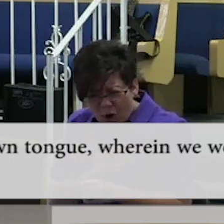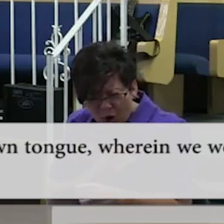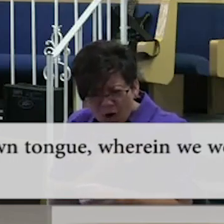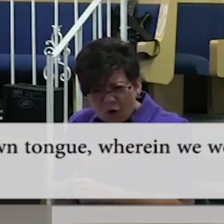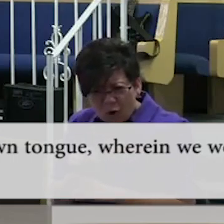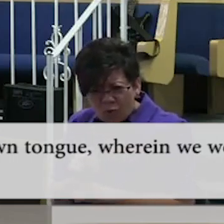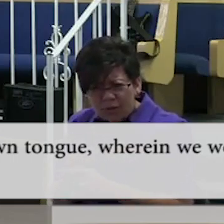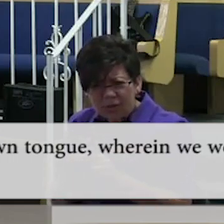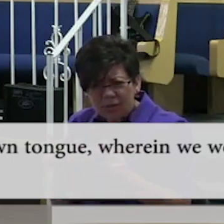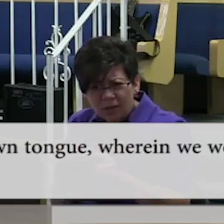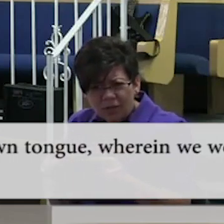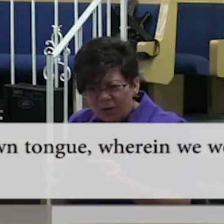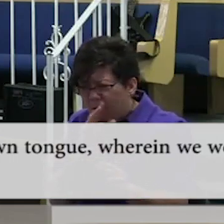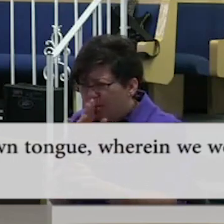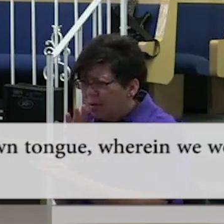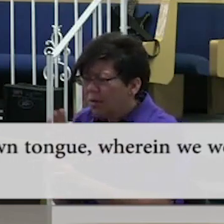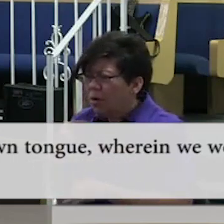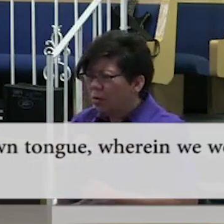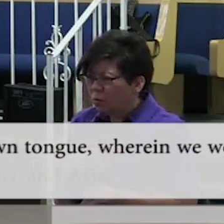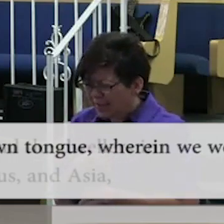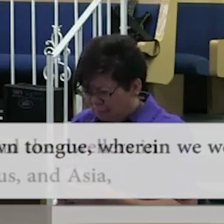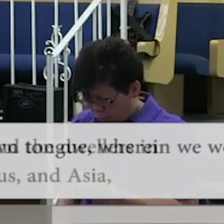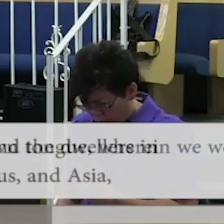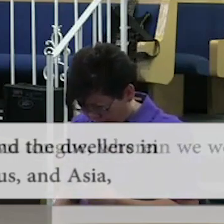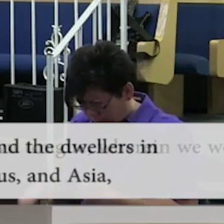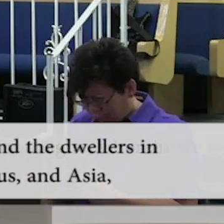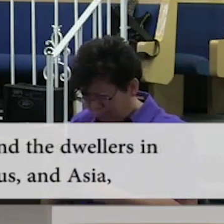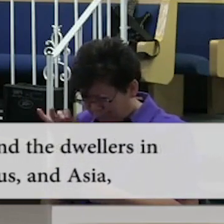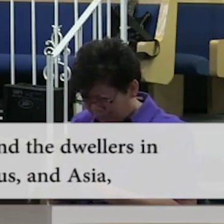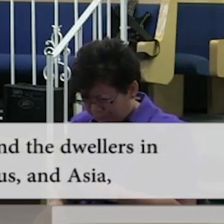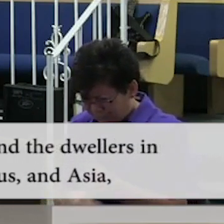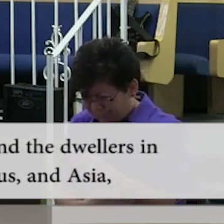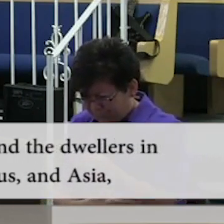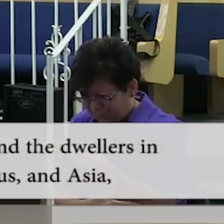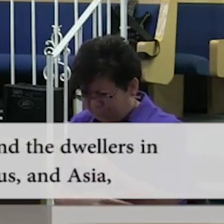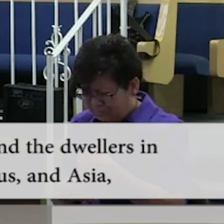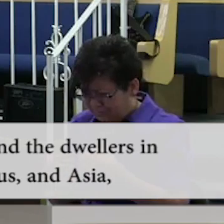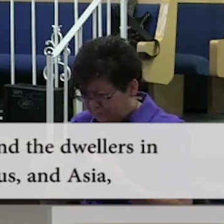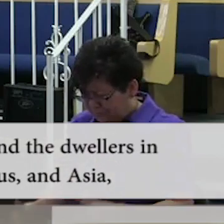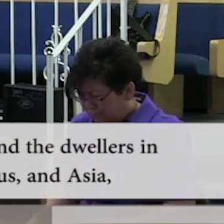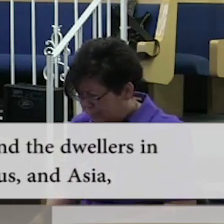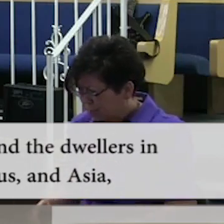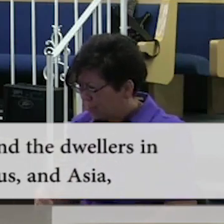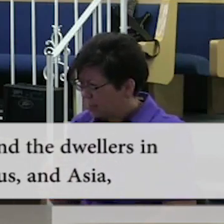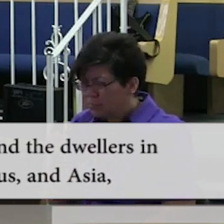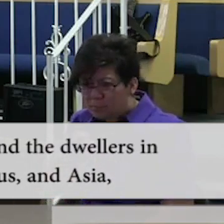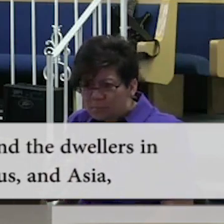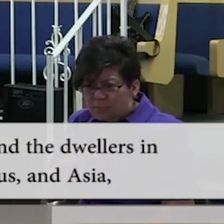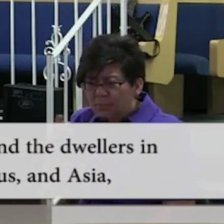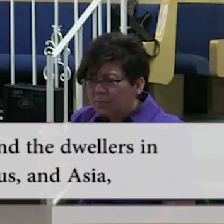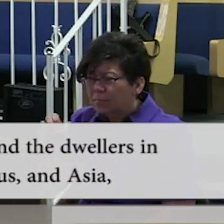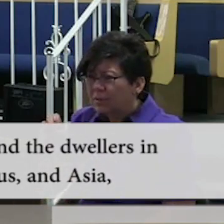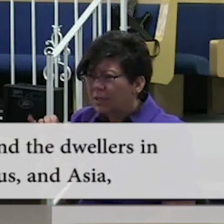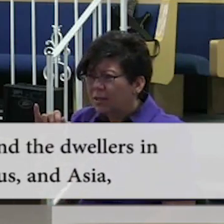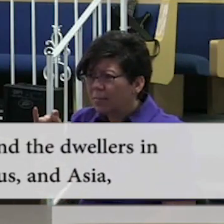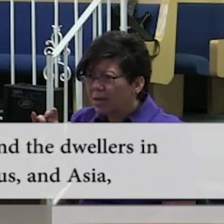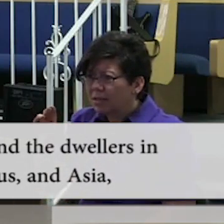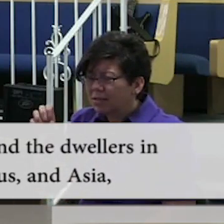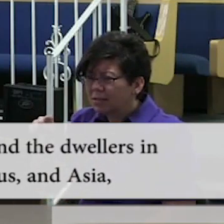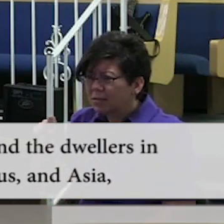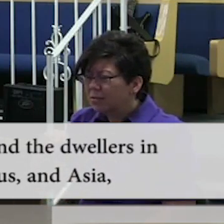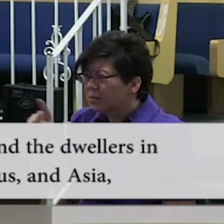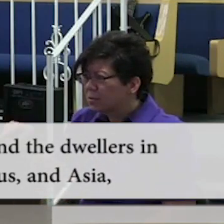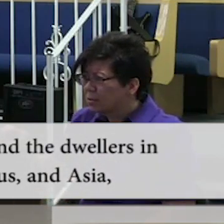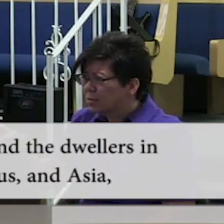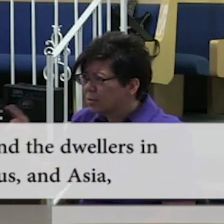tongue, wherein we were born? Parthians and Medes and Elamites, and the dwellers